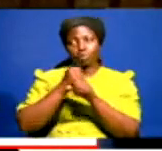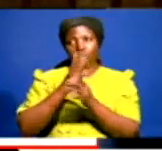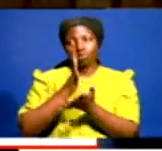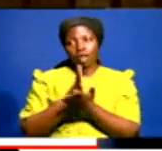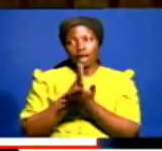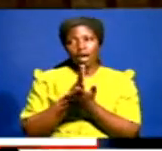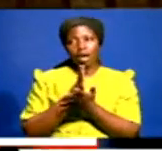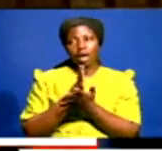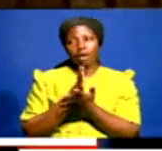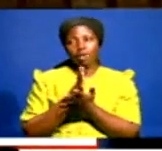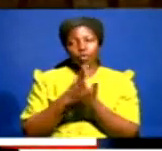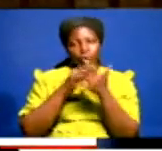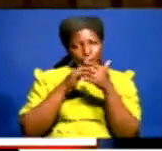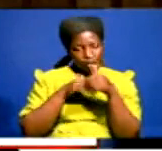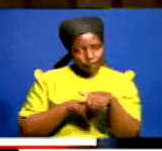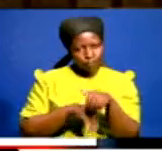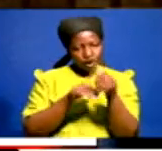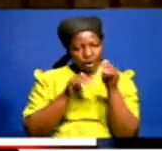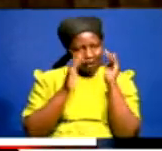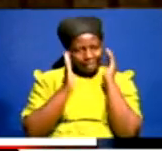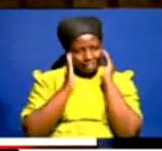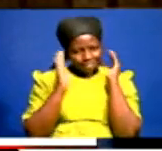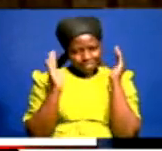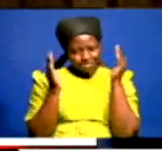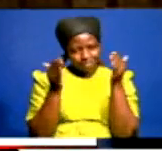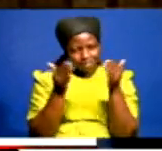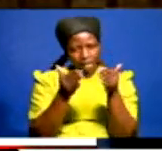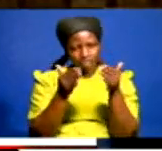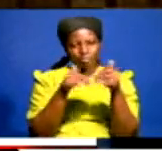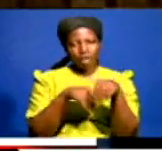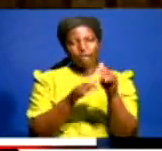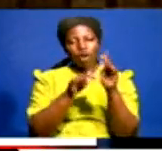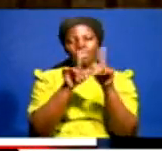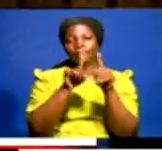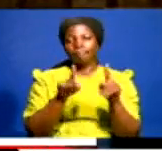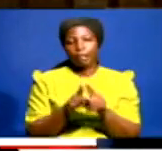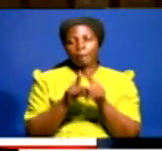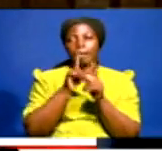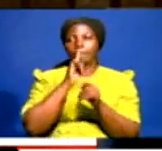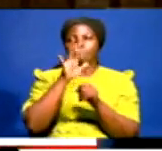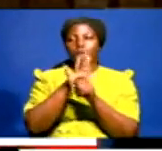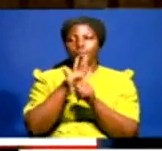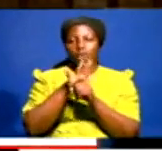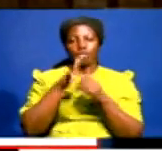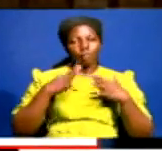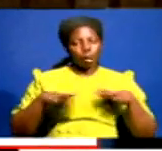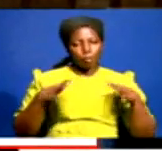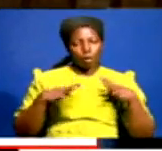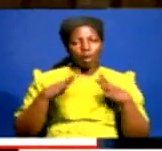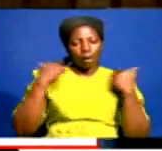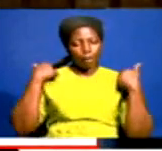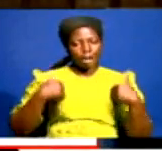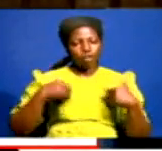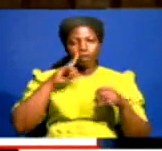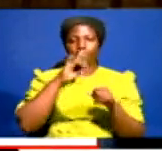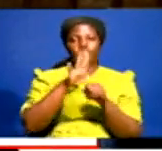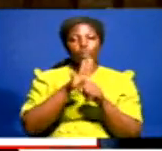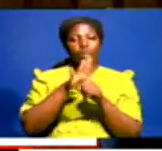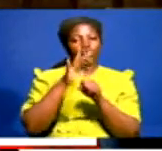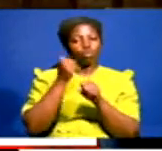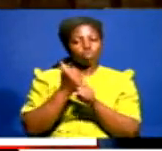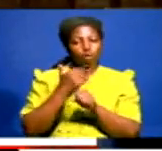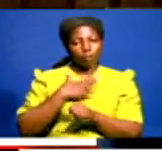our focus and to our promises to the people of Embu. I pledge to do my very best to meet